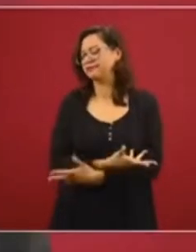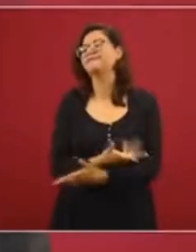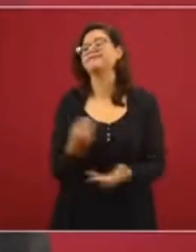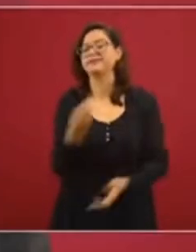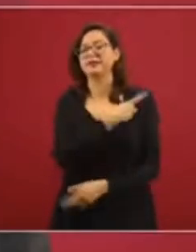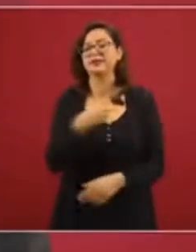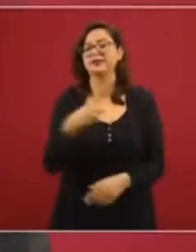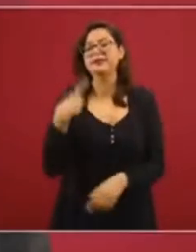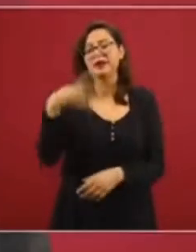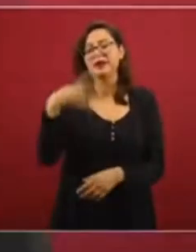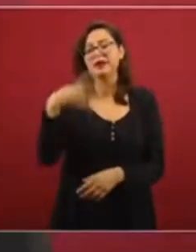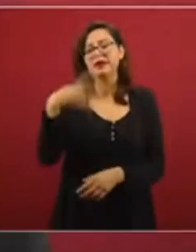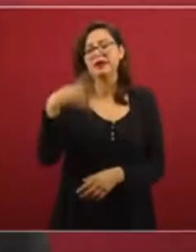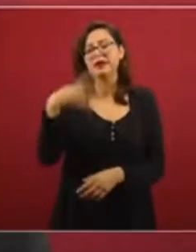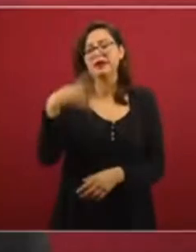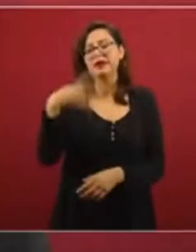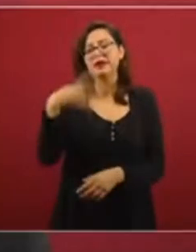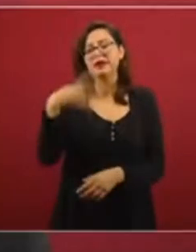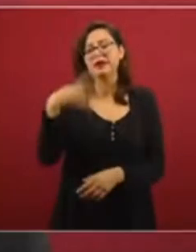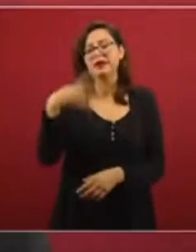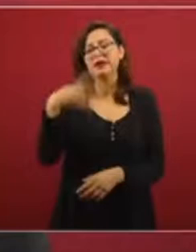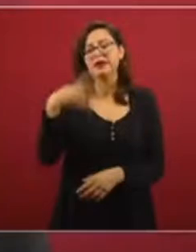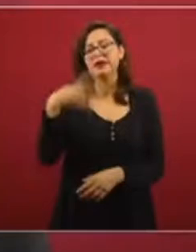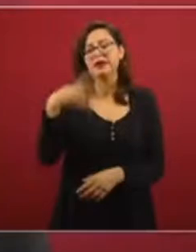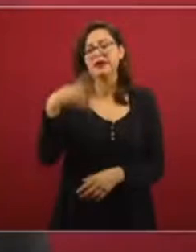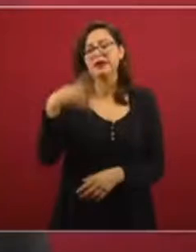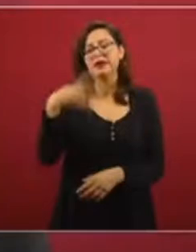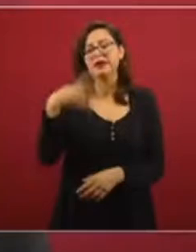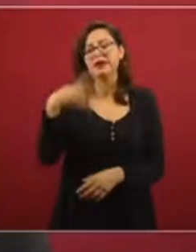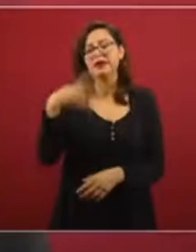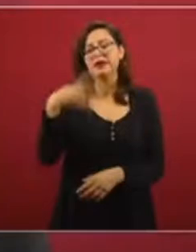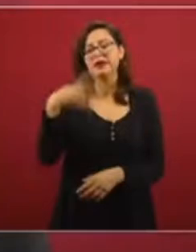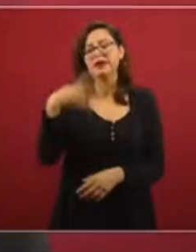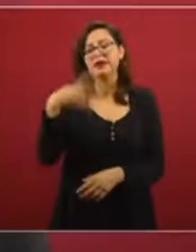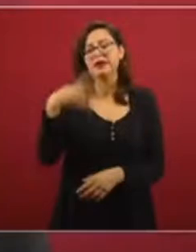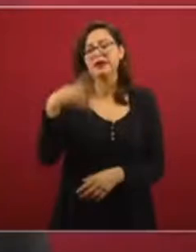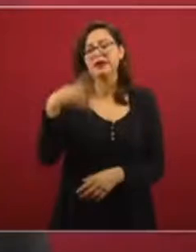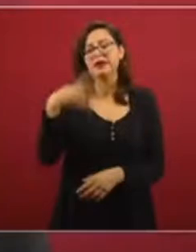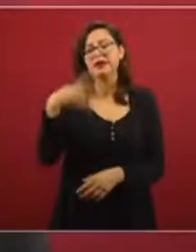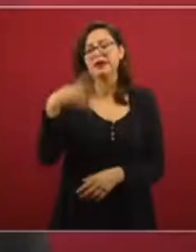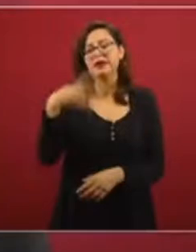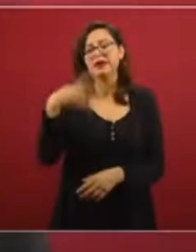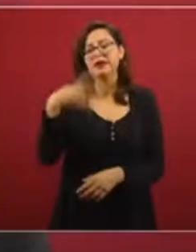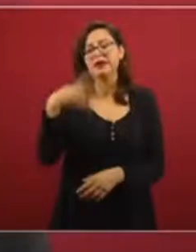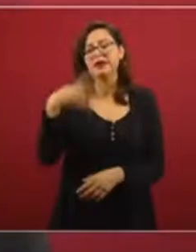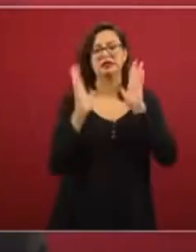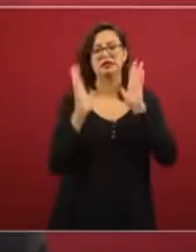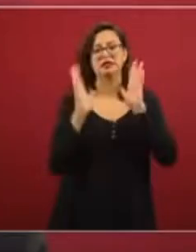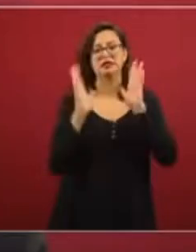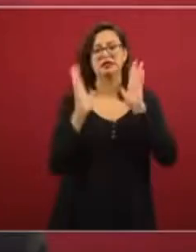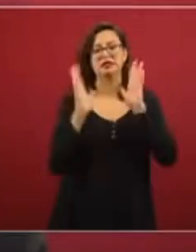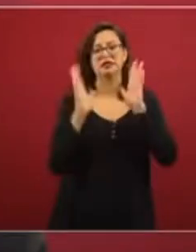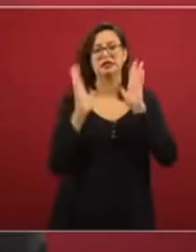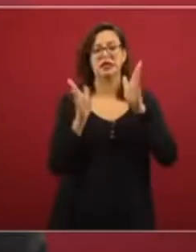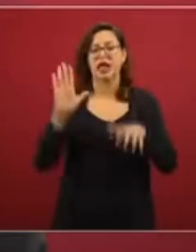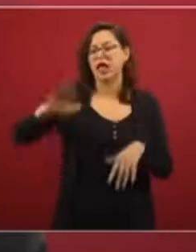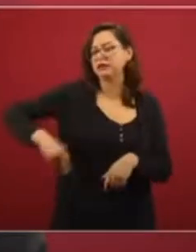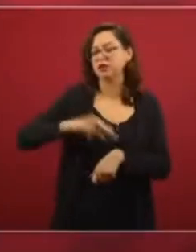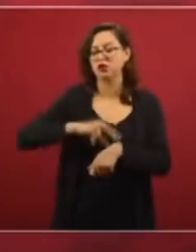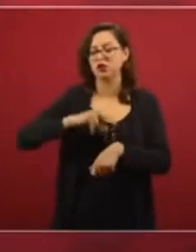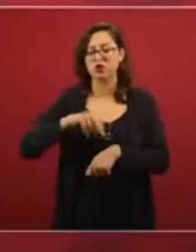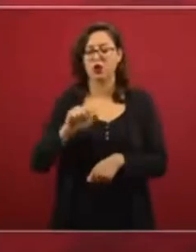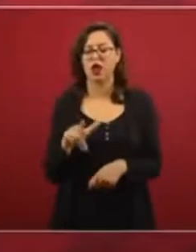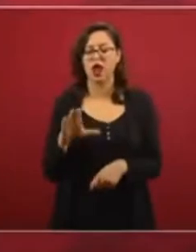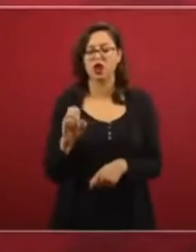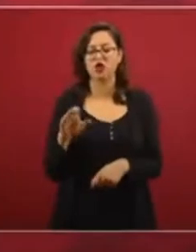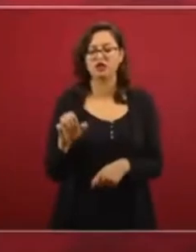Alcocer, secretario de Salud. And so we feel that from this disease we have learned a lot of lessons. Y una muy importante